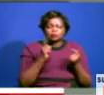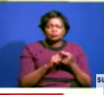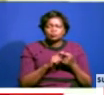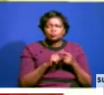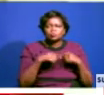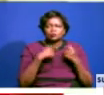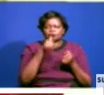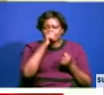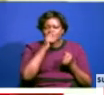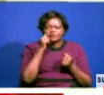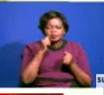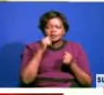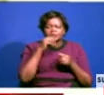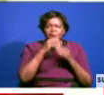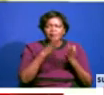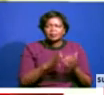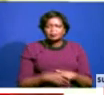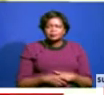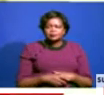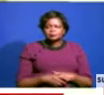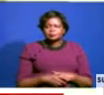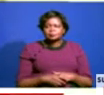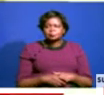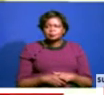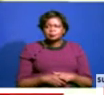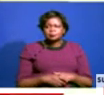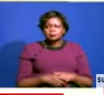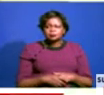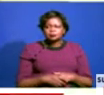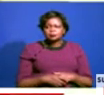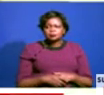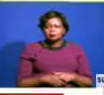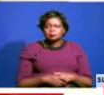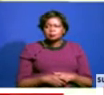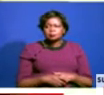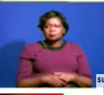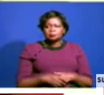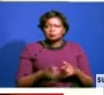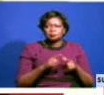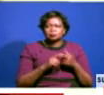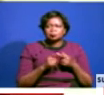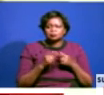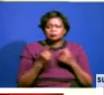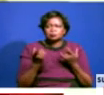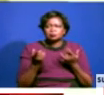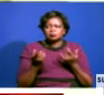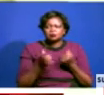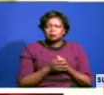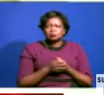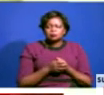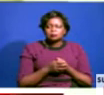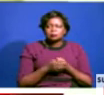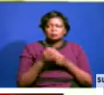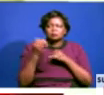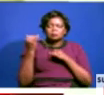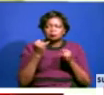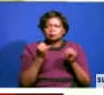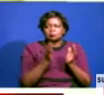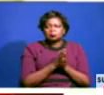private investors. Taken into consideration, listing and production, and the reverse